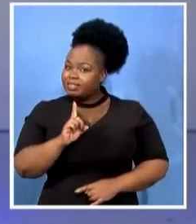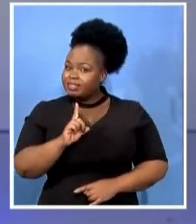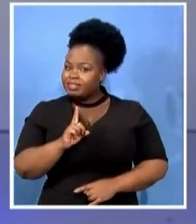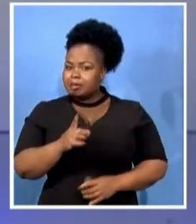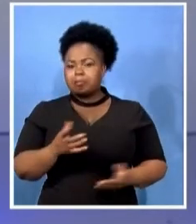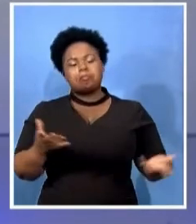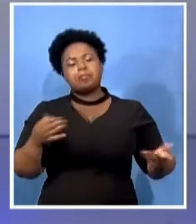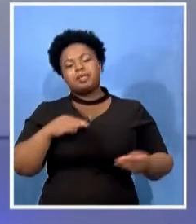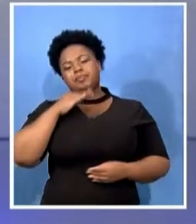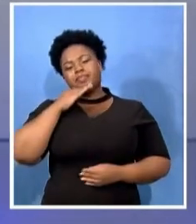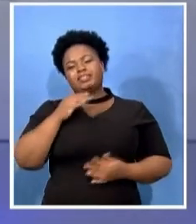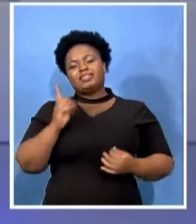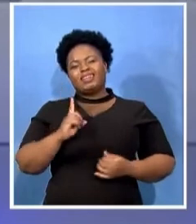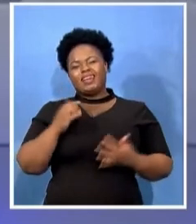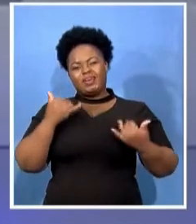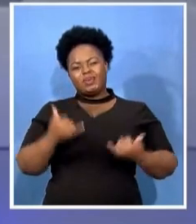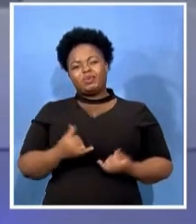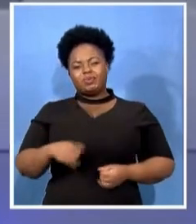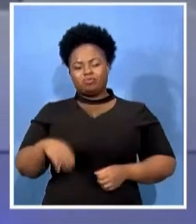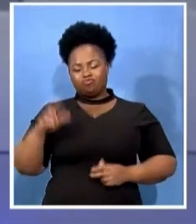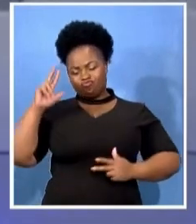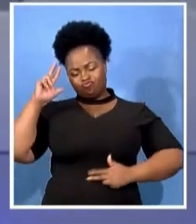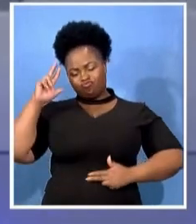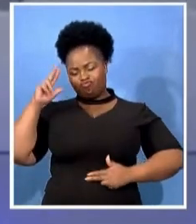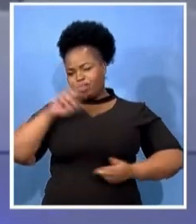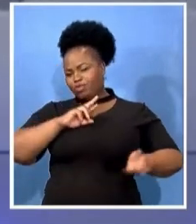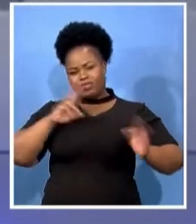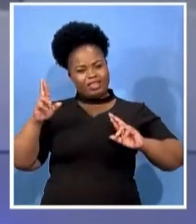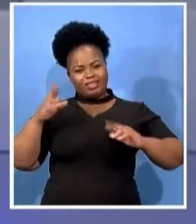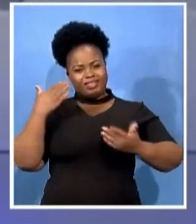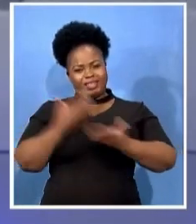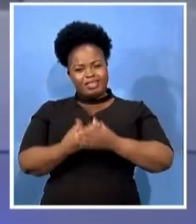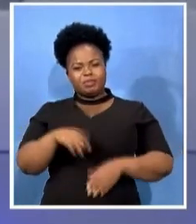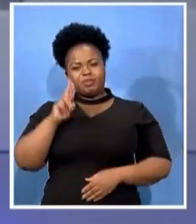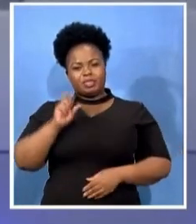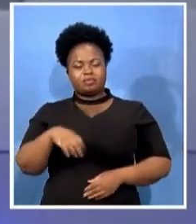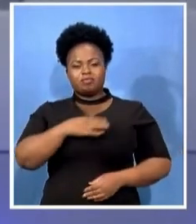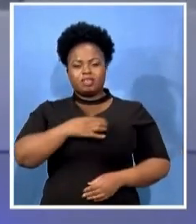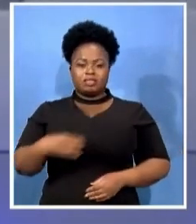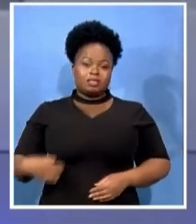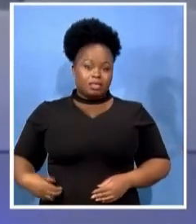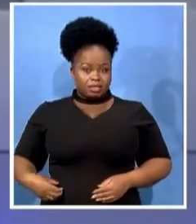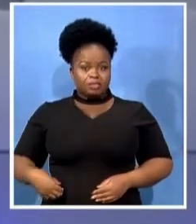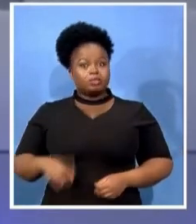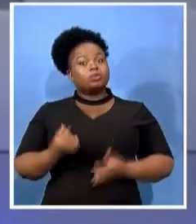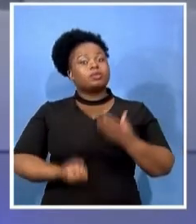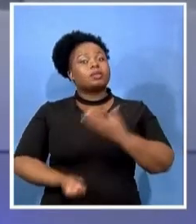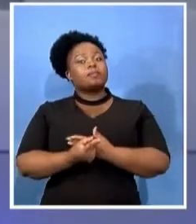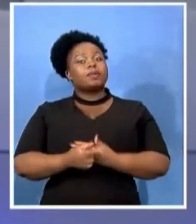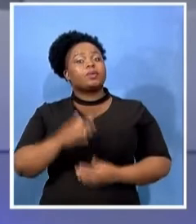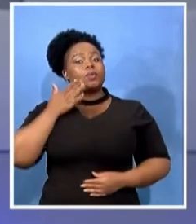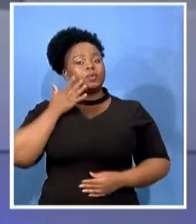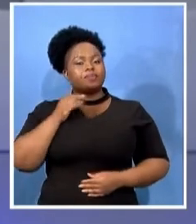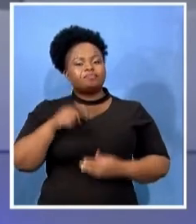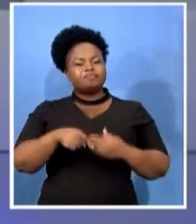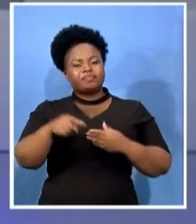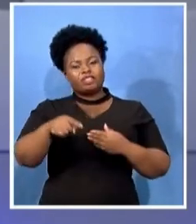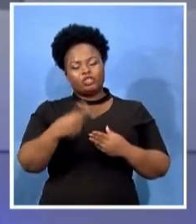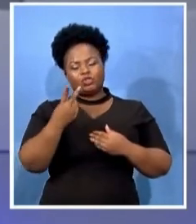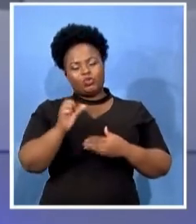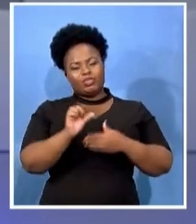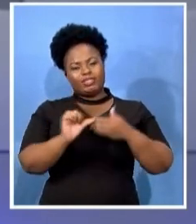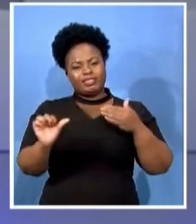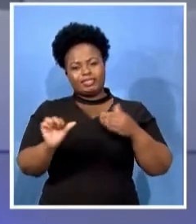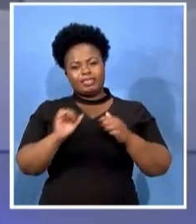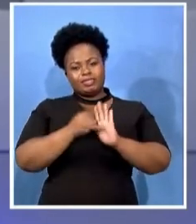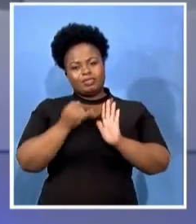sworn in as the U.S. president. This will take place in under 2 weeks' time on January the 20th. Reportedly,